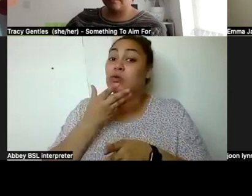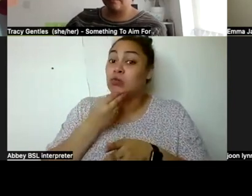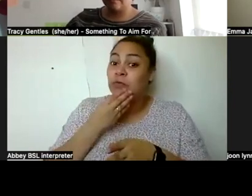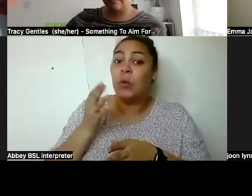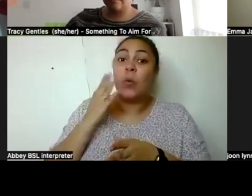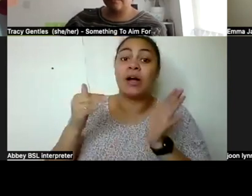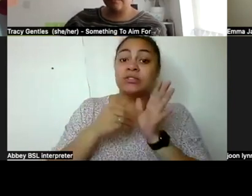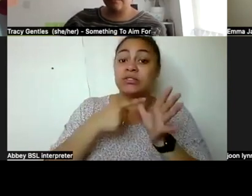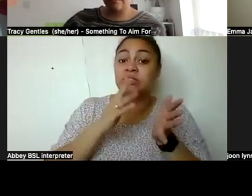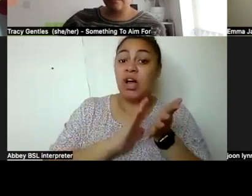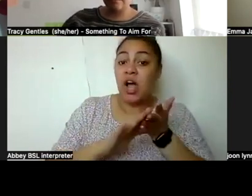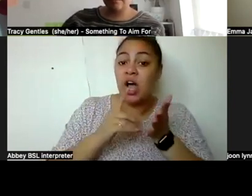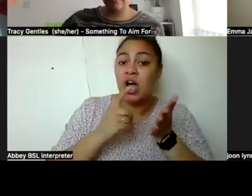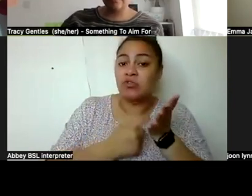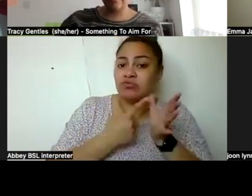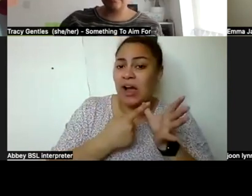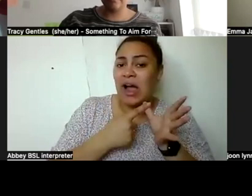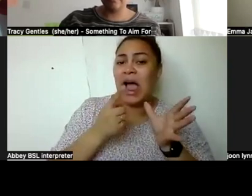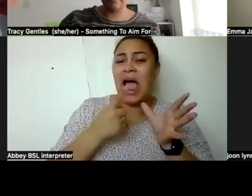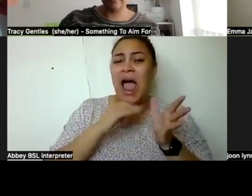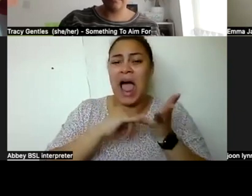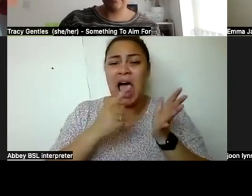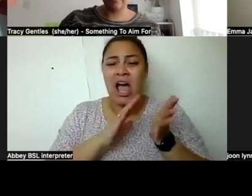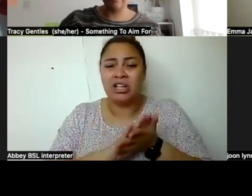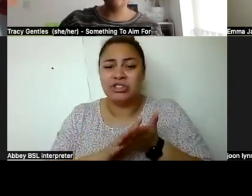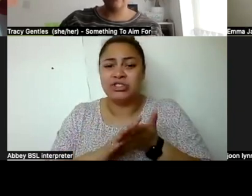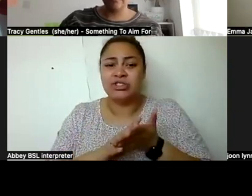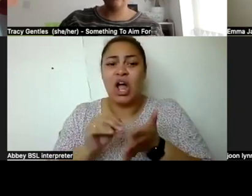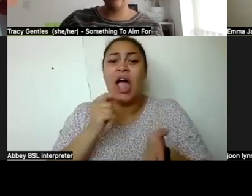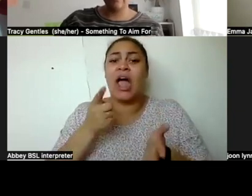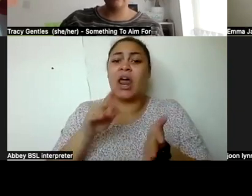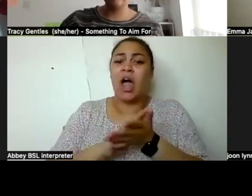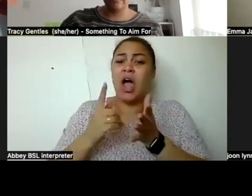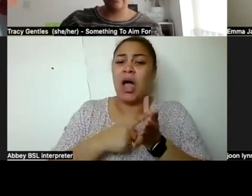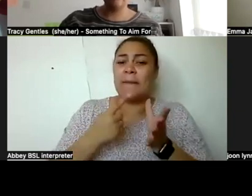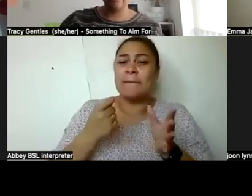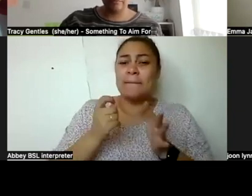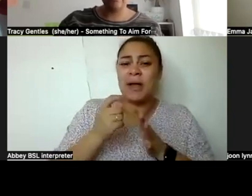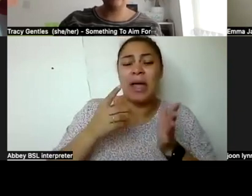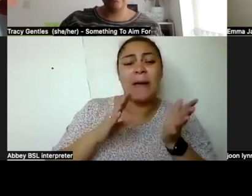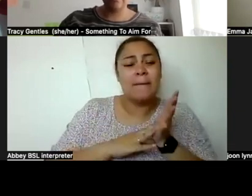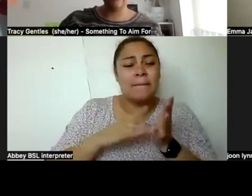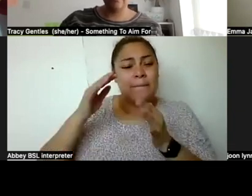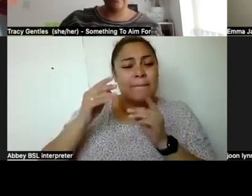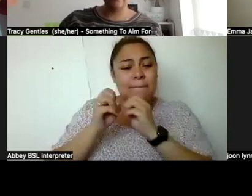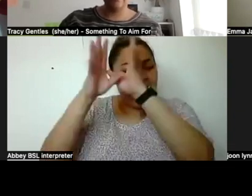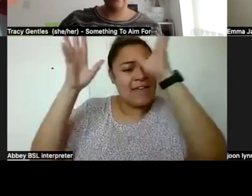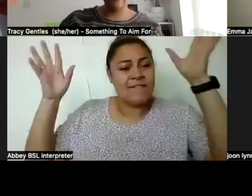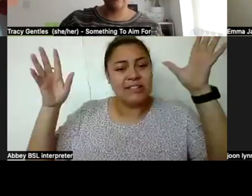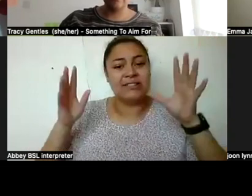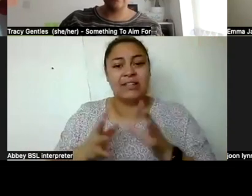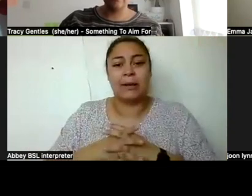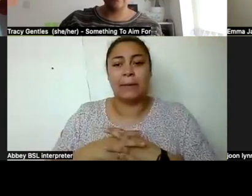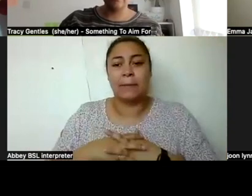Zara Ash Harper, I think she was in the manifesting session, She said, we judge ourselves by